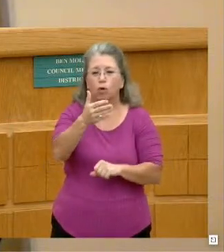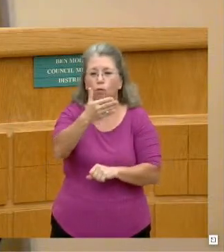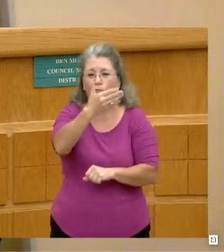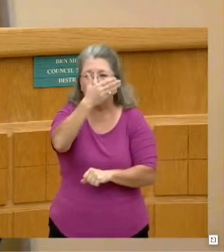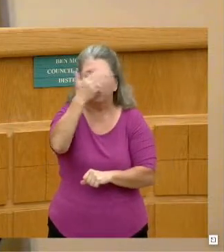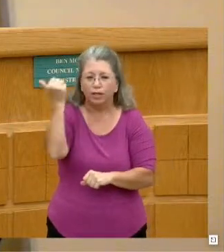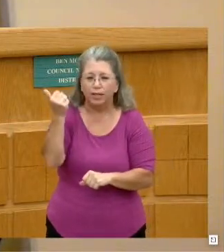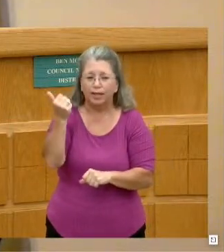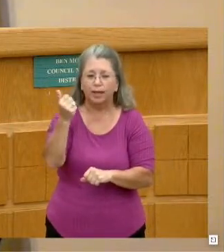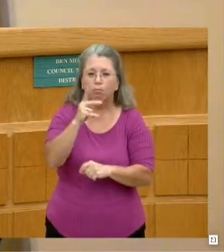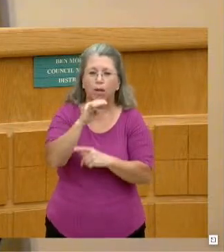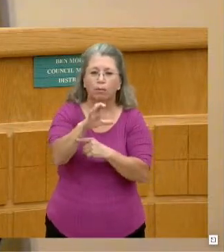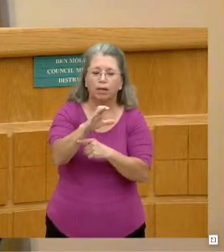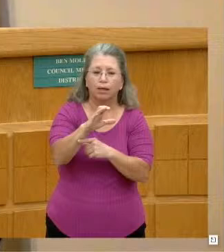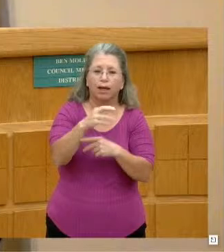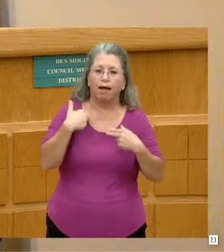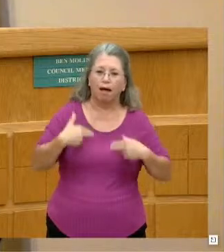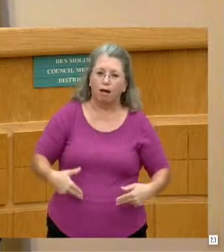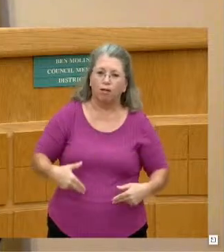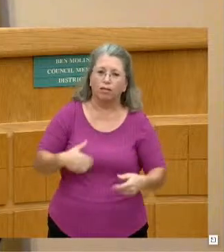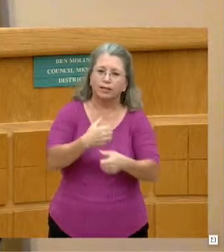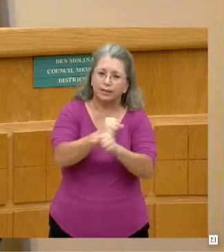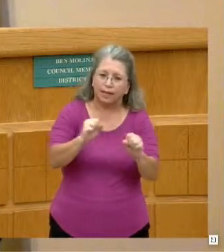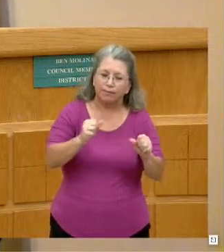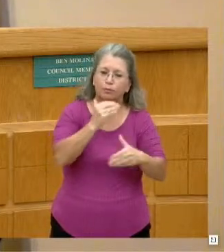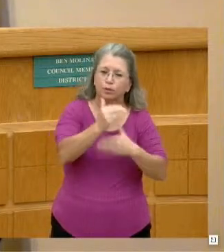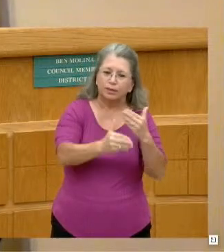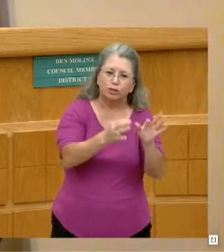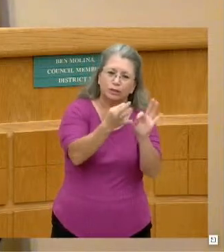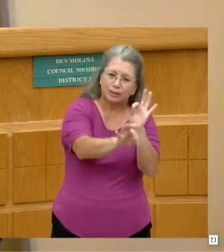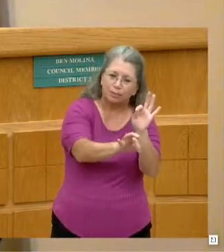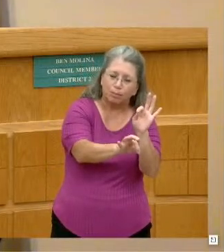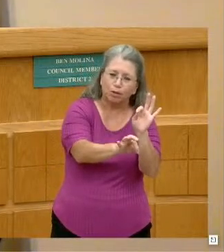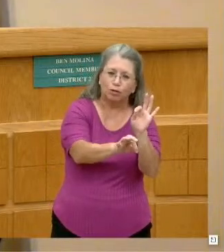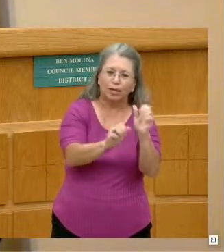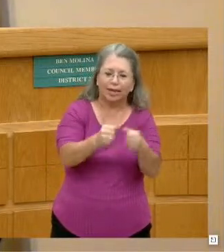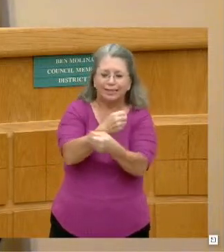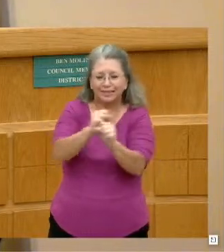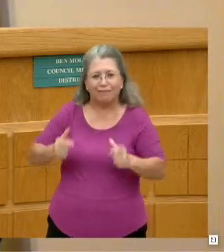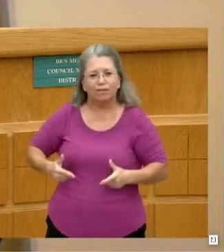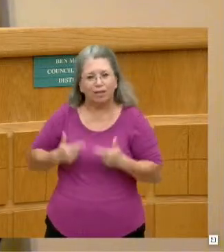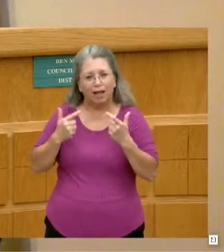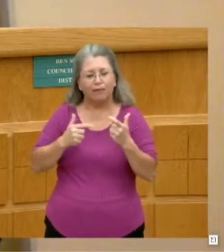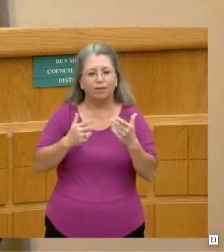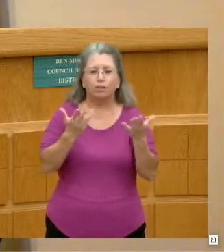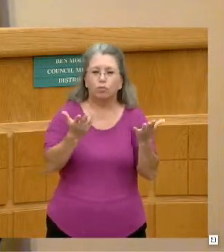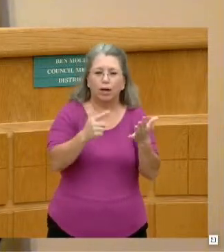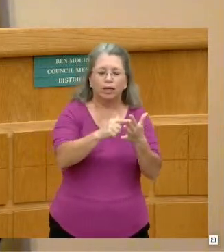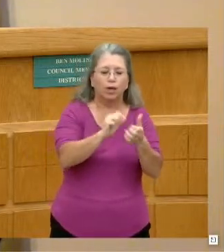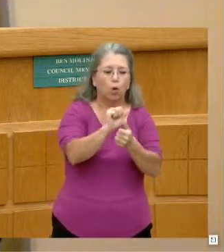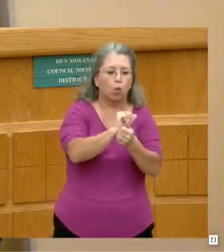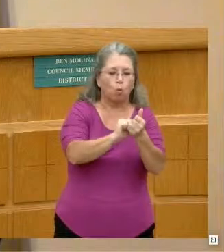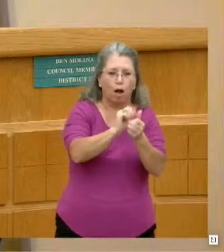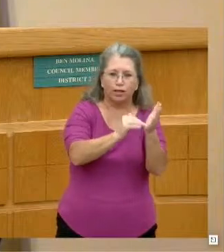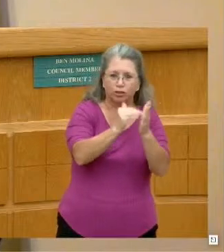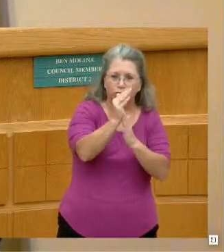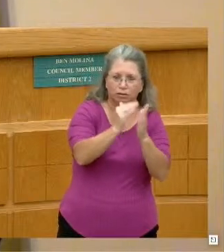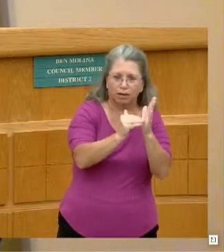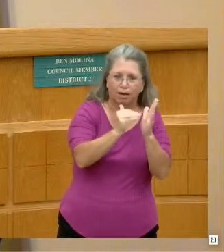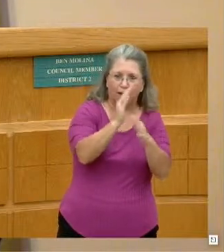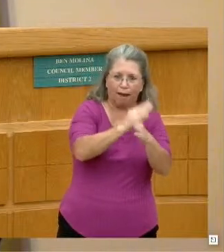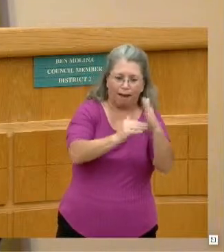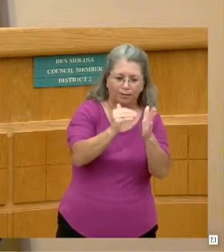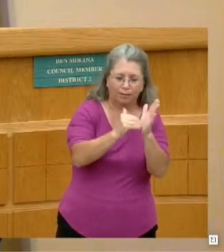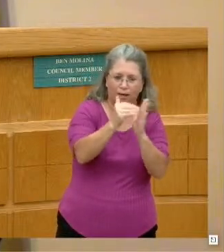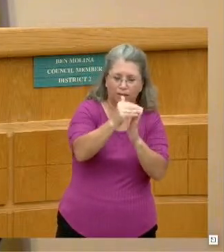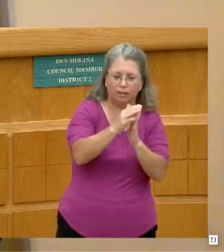so simple and yet could save so many lives. These are washing your hands often. These are social distancing of at least